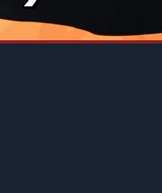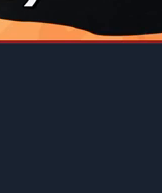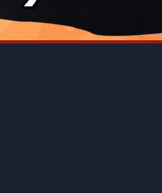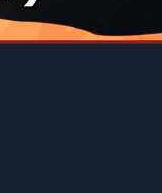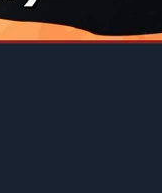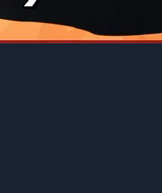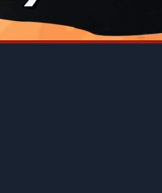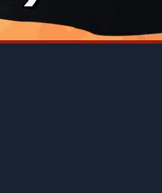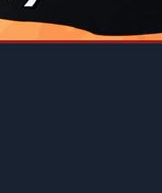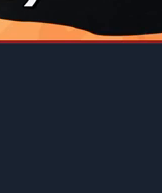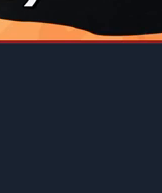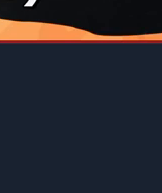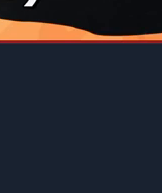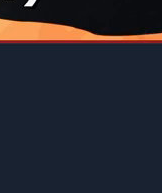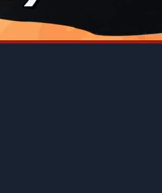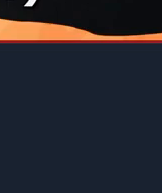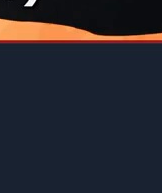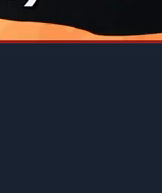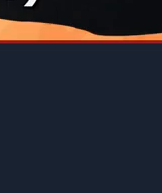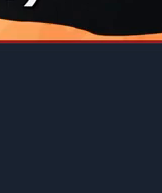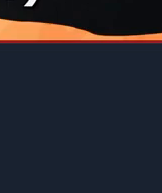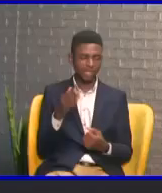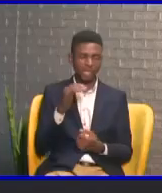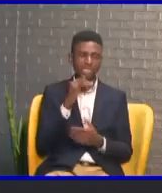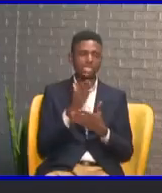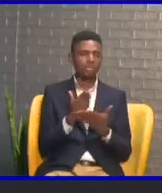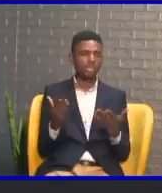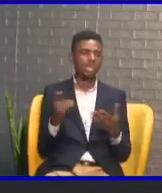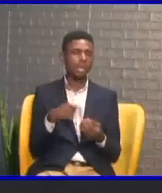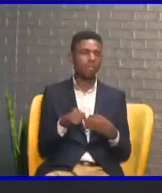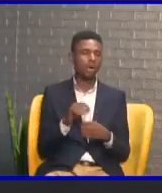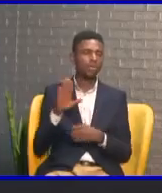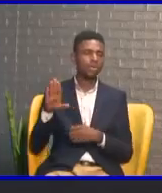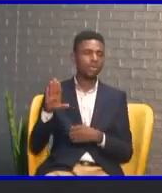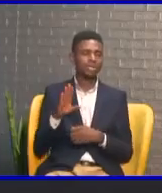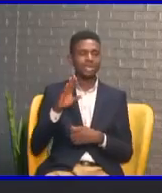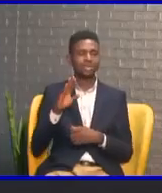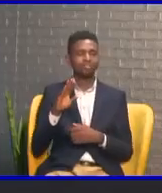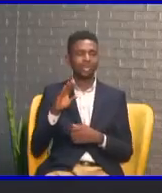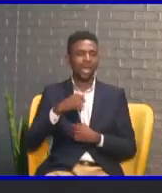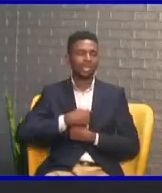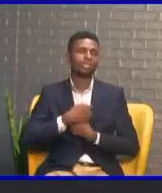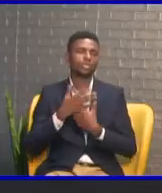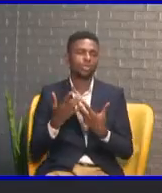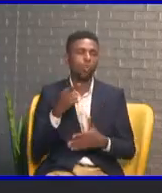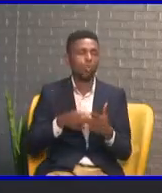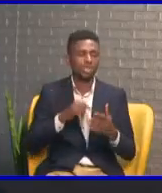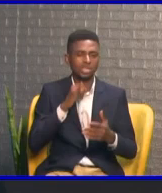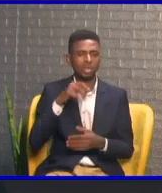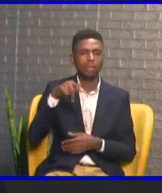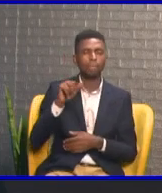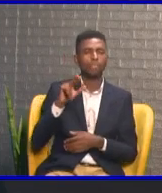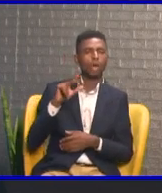Paul see? His expression. There was something about his expression. What was Paul preaching? Somebody help me again. What was Paul